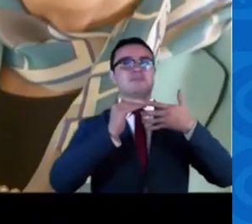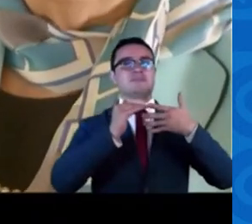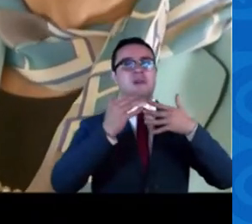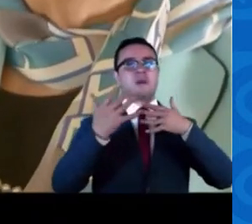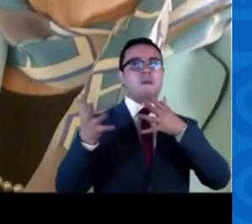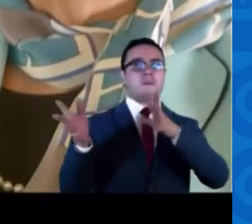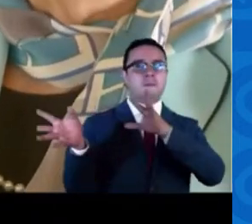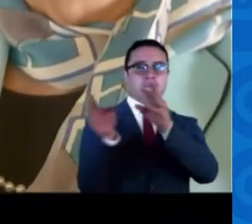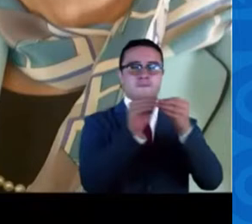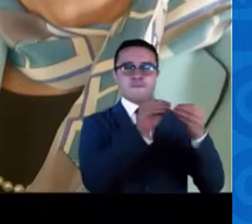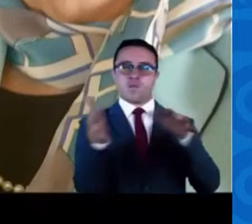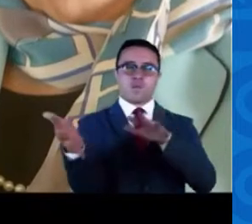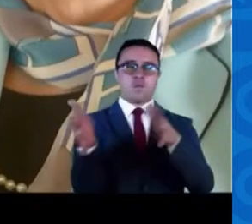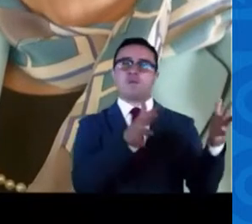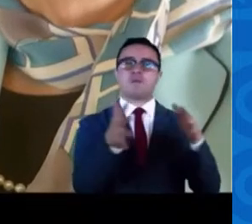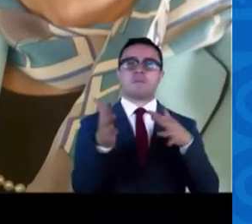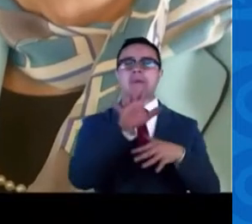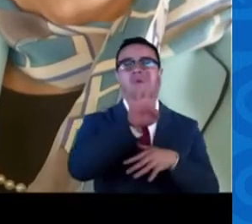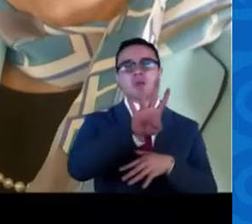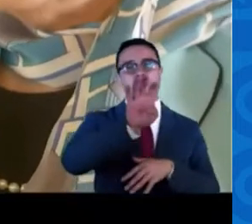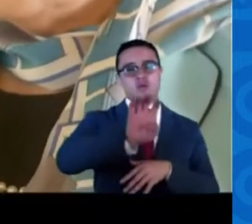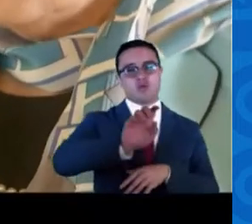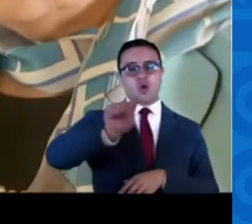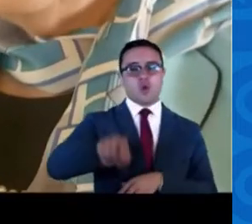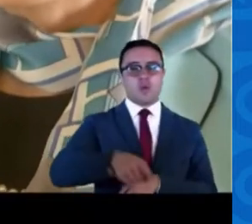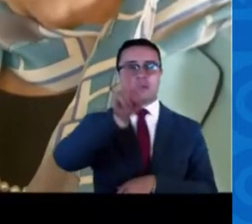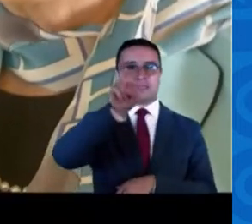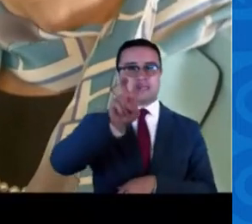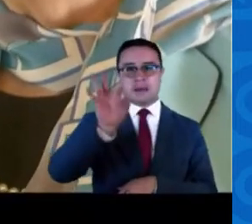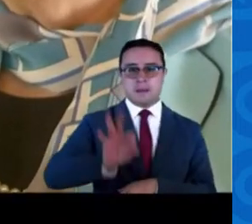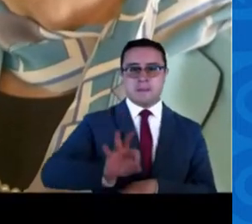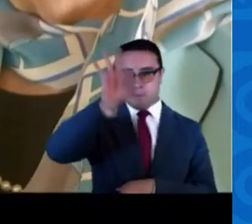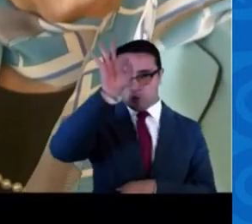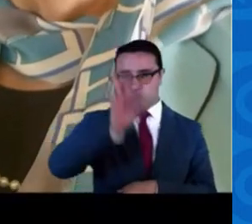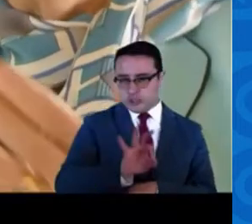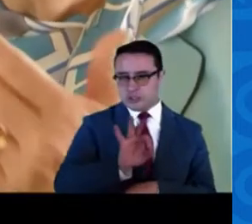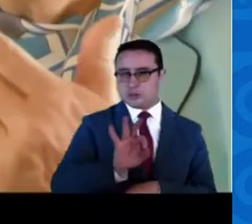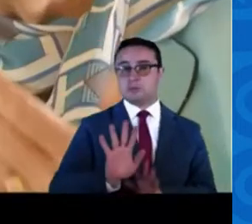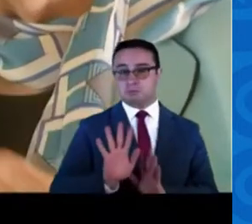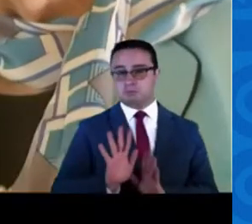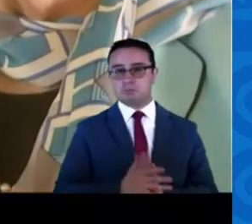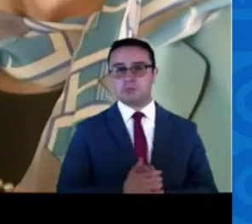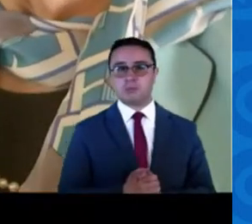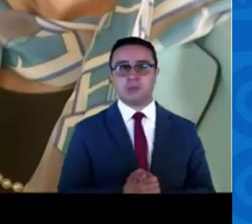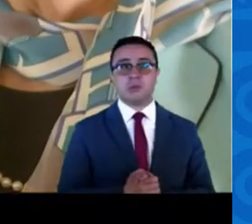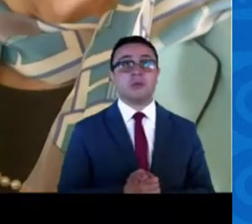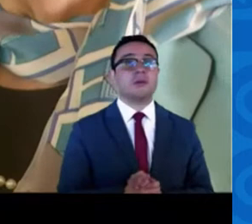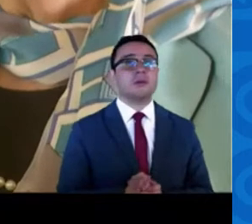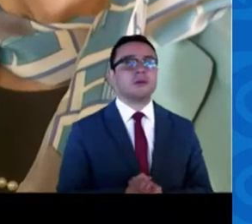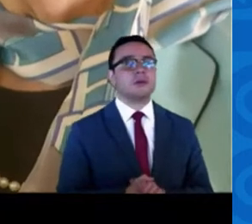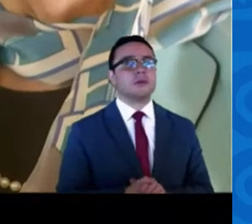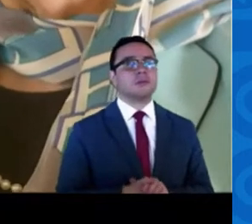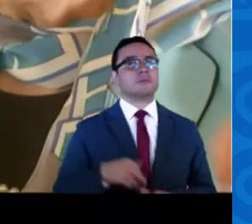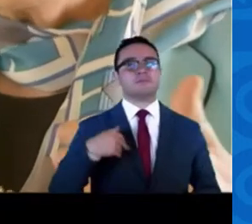see, has a rate of an average of 79.9, and in Latin America, the average is